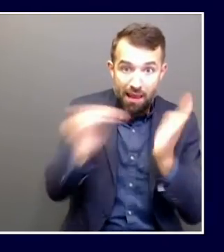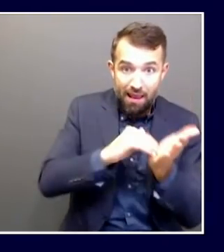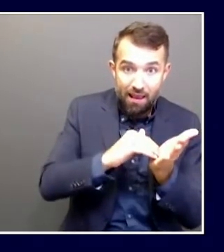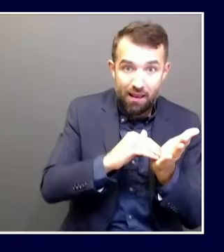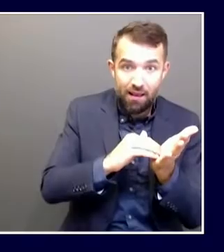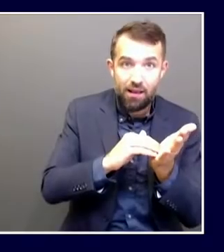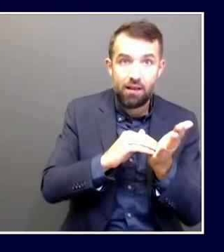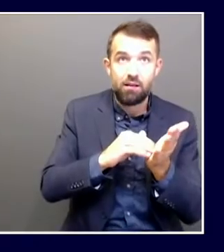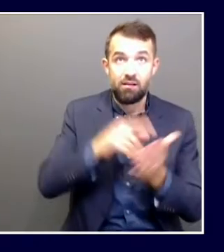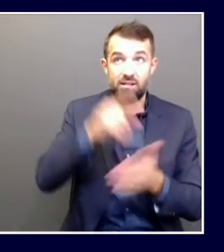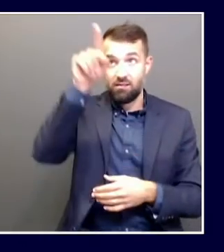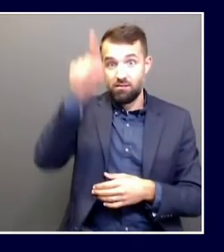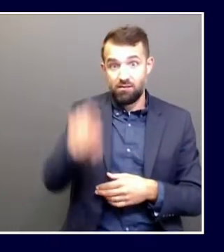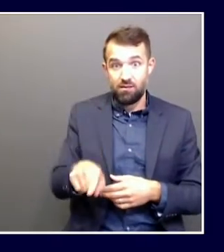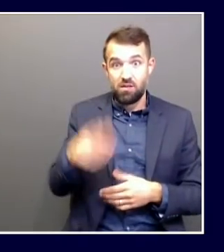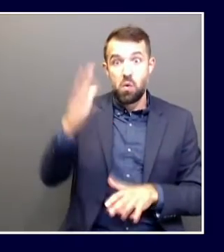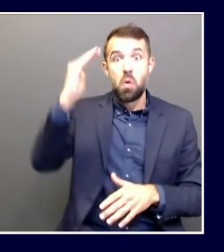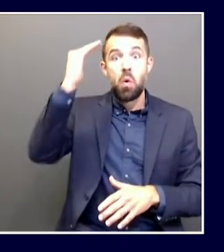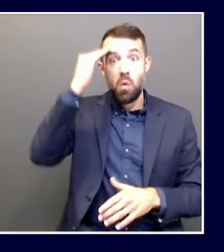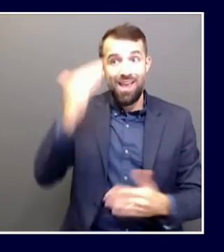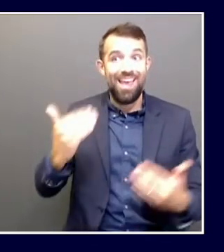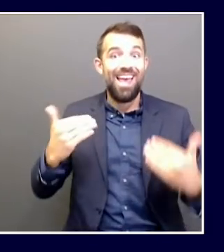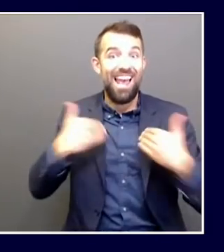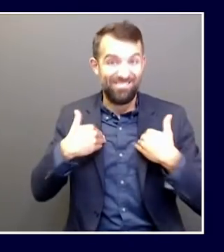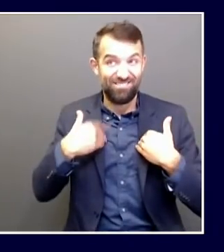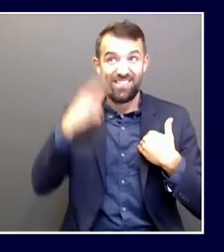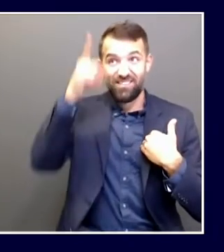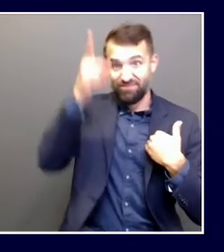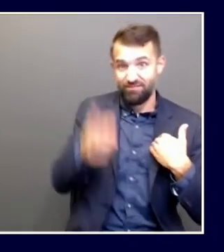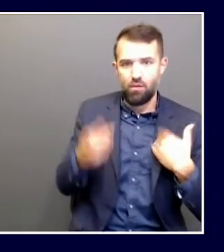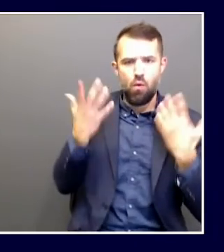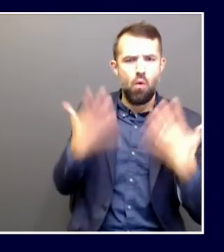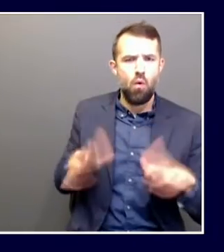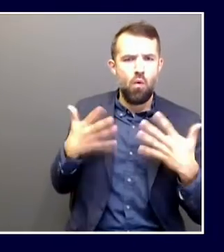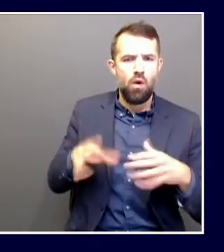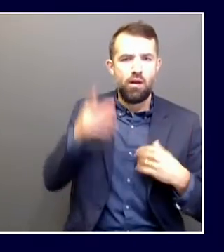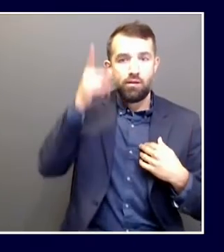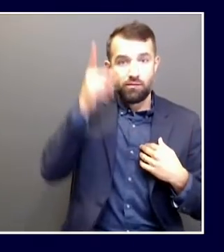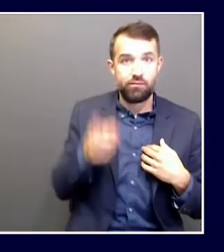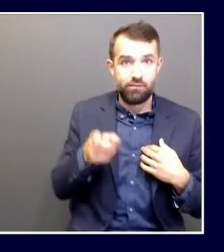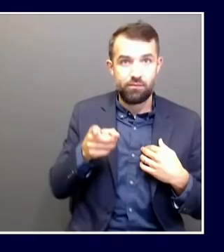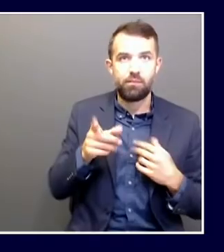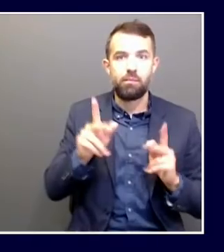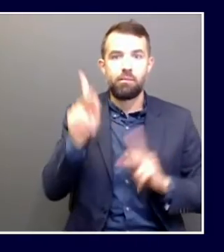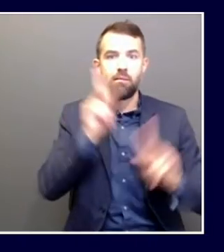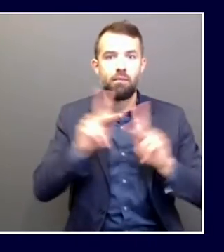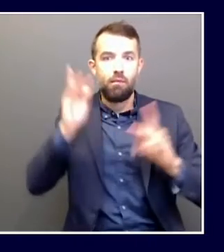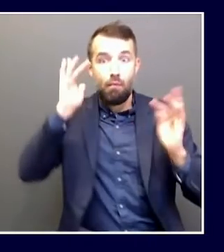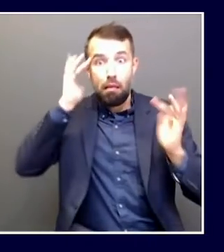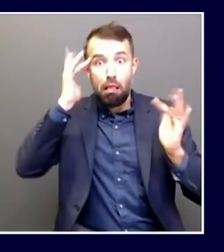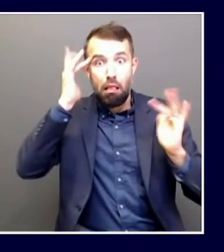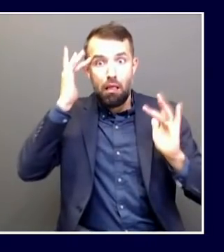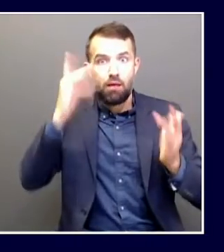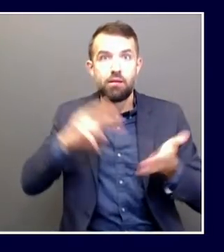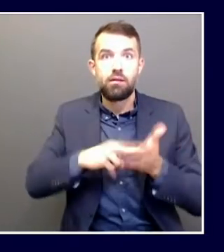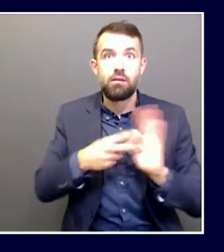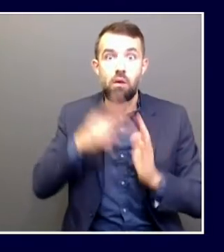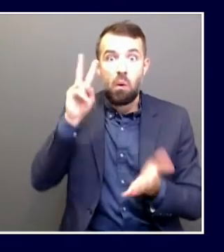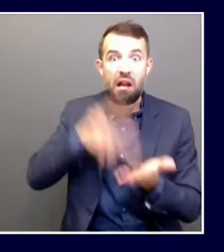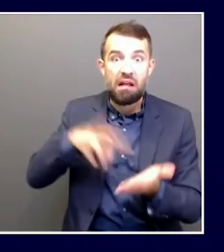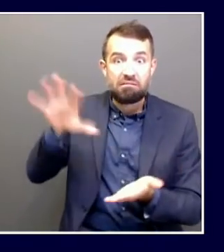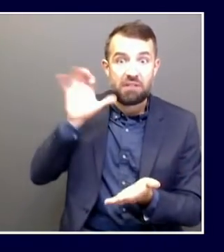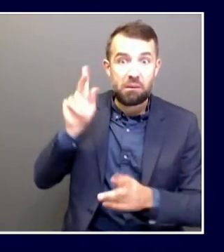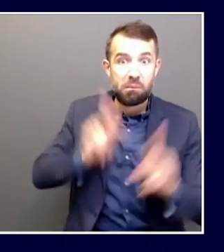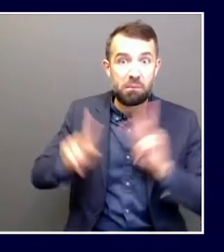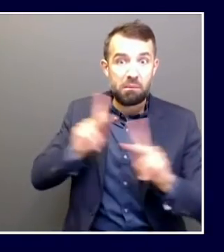as positive and who don't yet know that they are positive. If you test positive for COVID-19 in